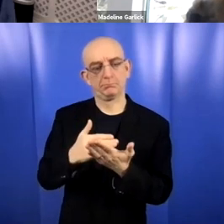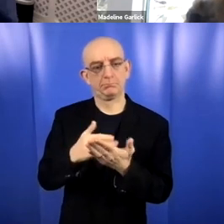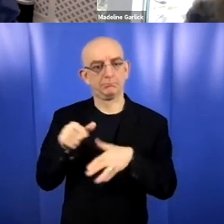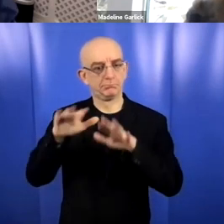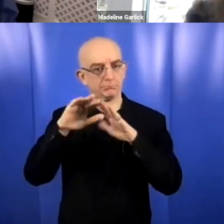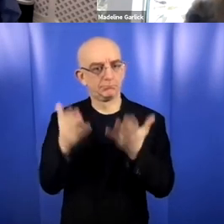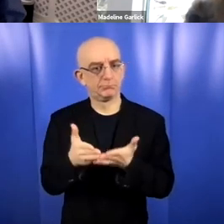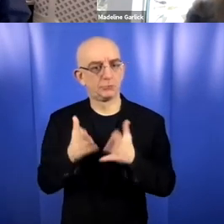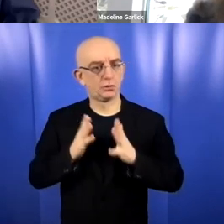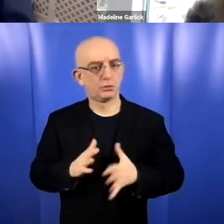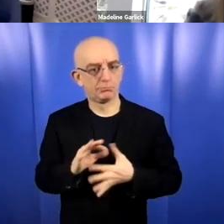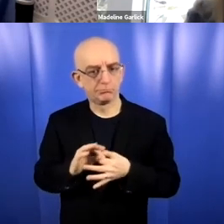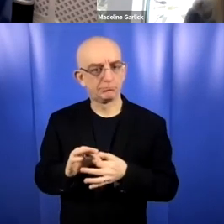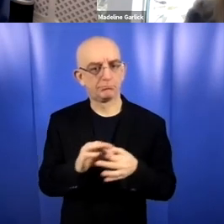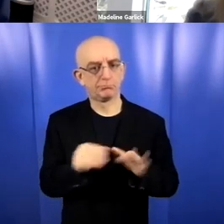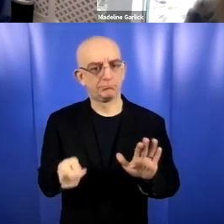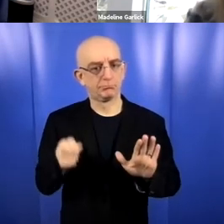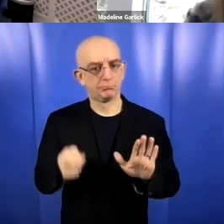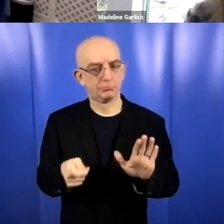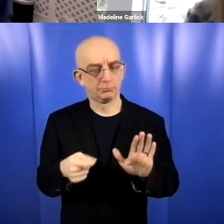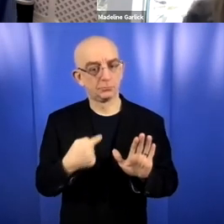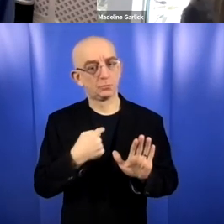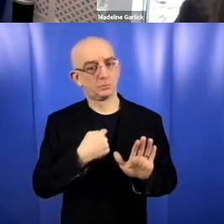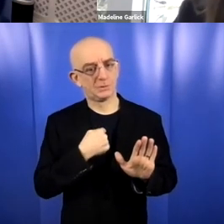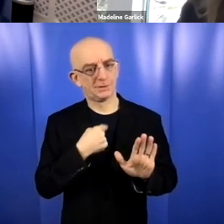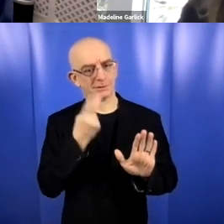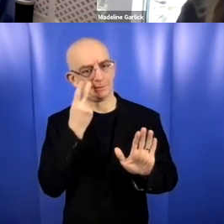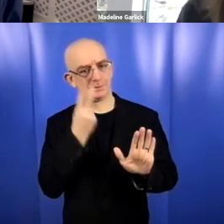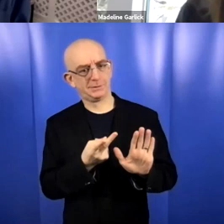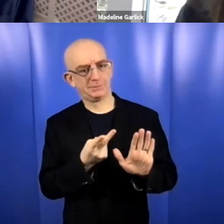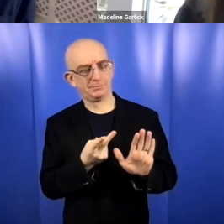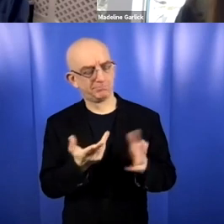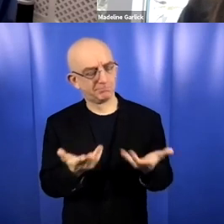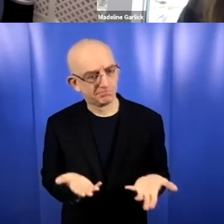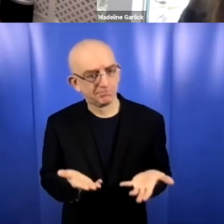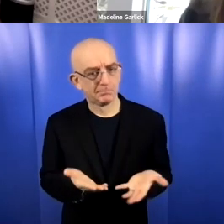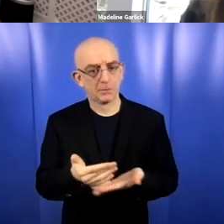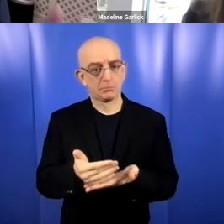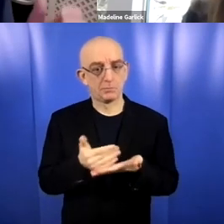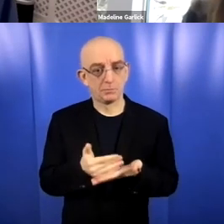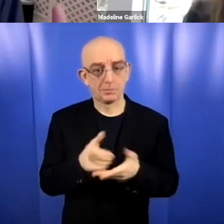just international refugee law, international human rights law, you've got to include the international law of armed conflict as well.